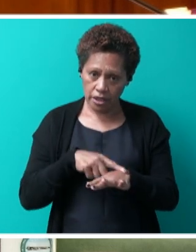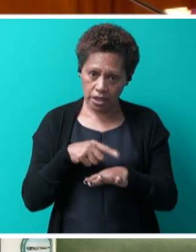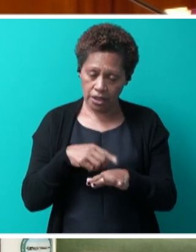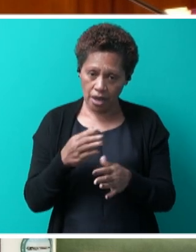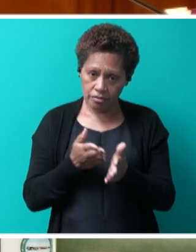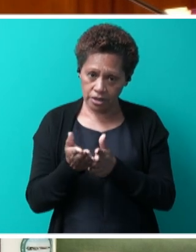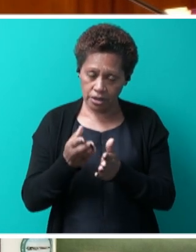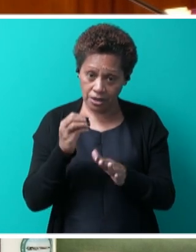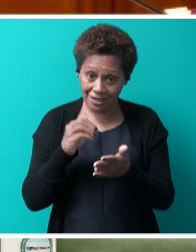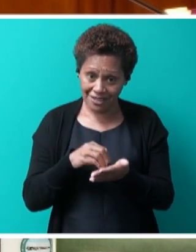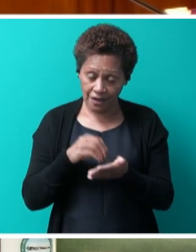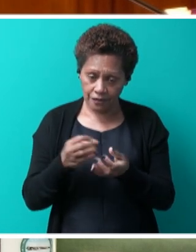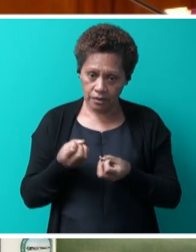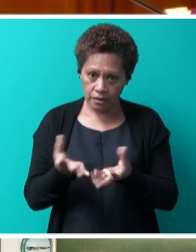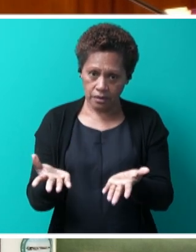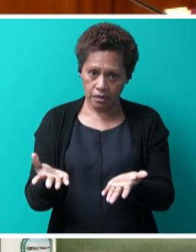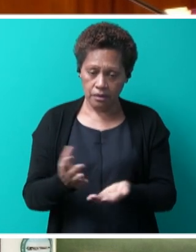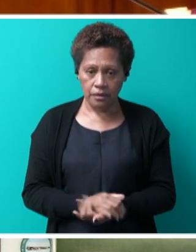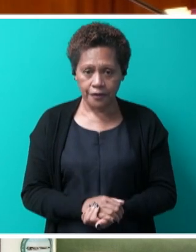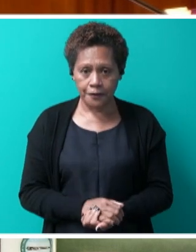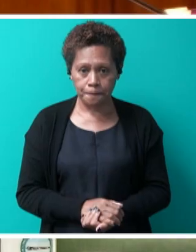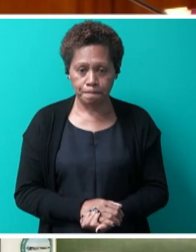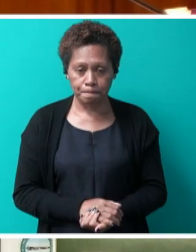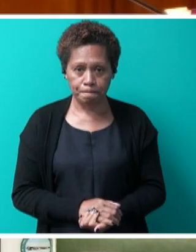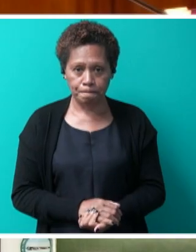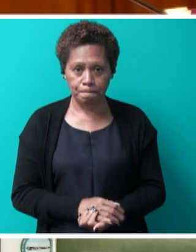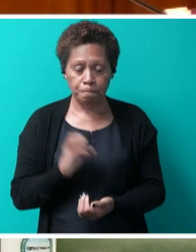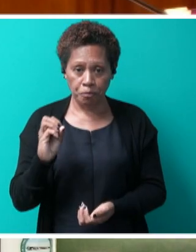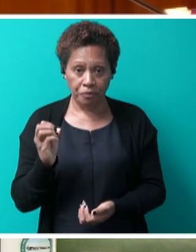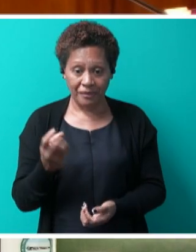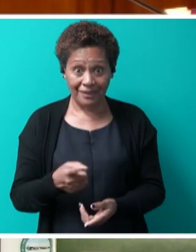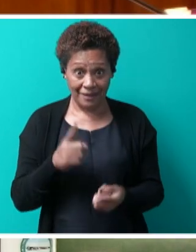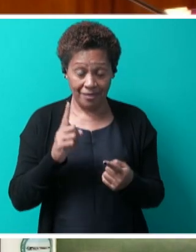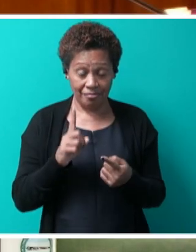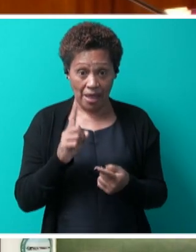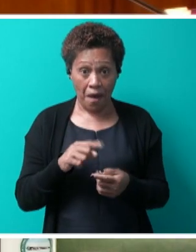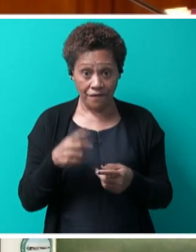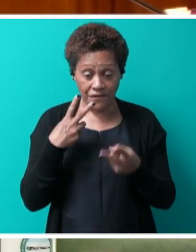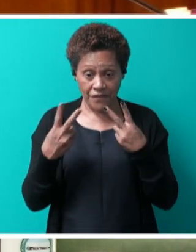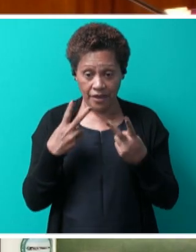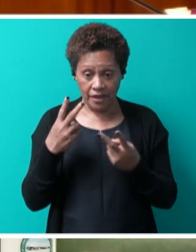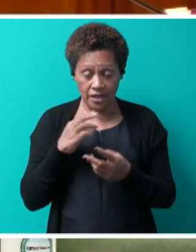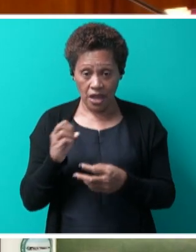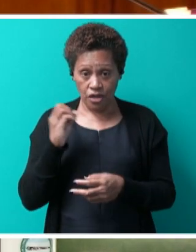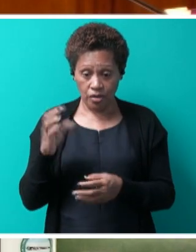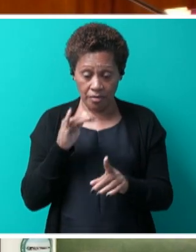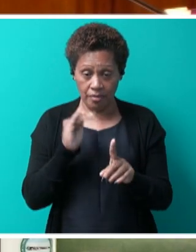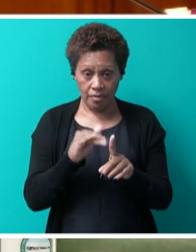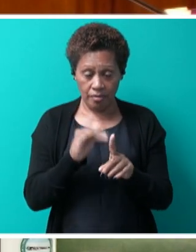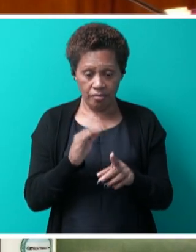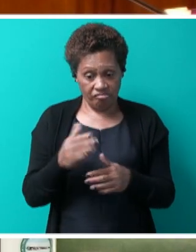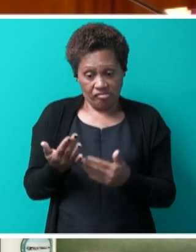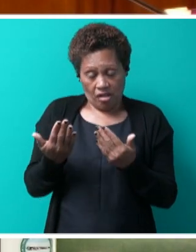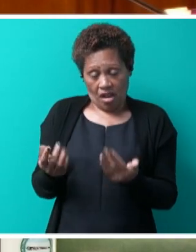some locations, and strong turnout indicate that a single visit is often insufficient to meet demand. These challenges, however,